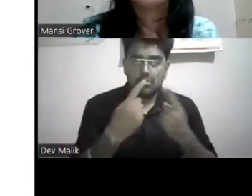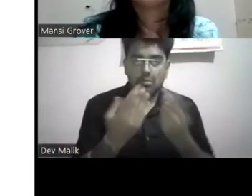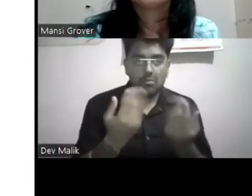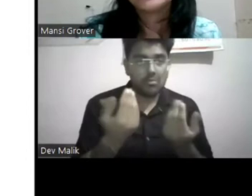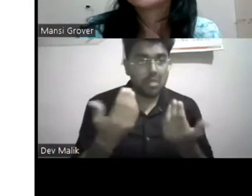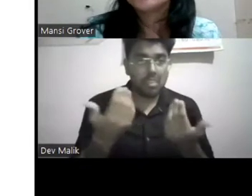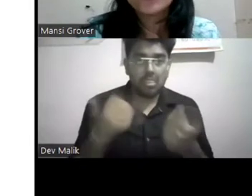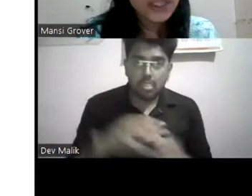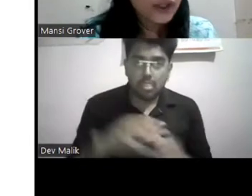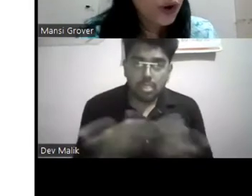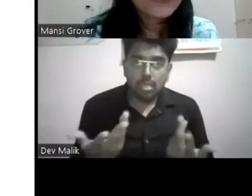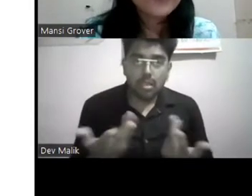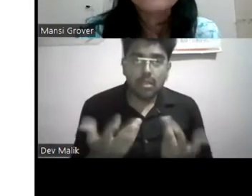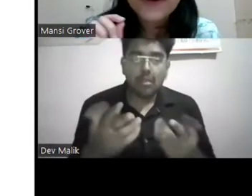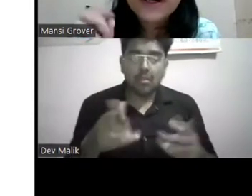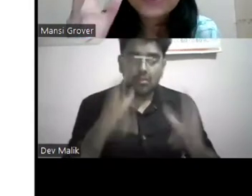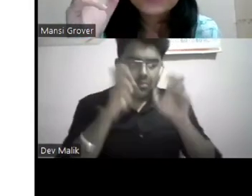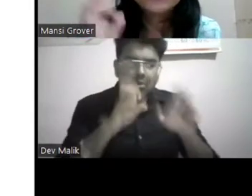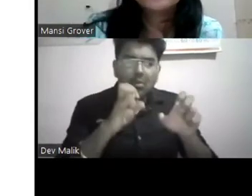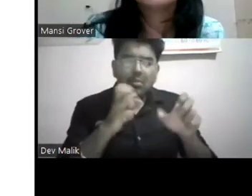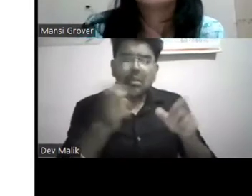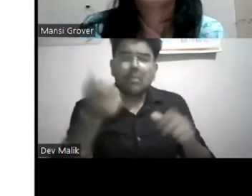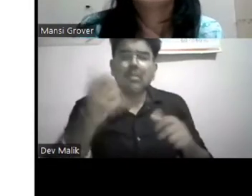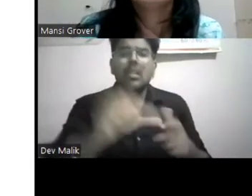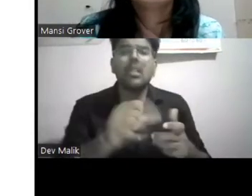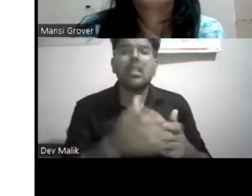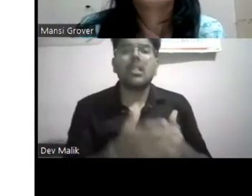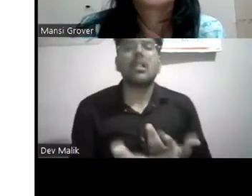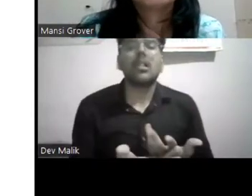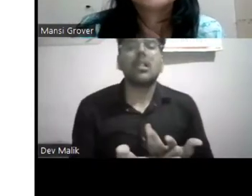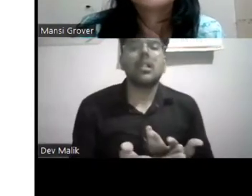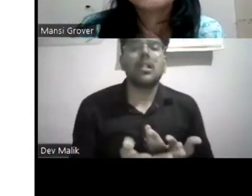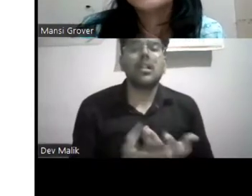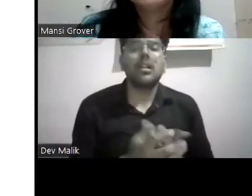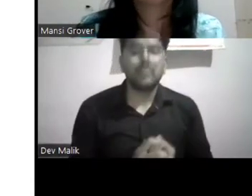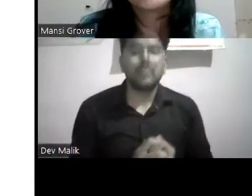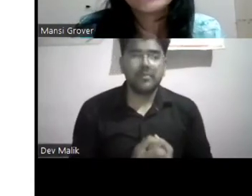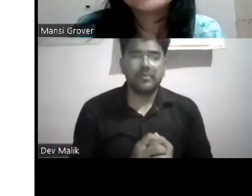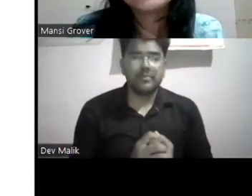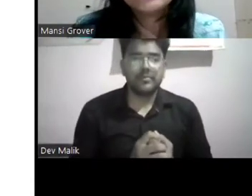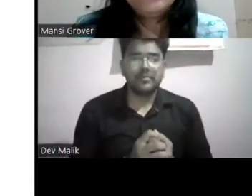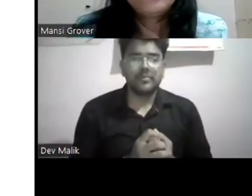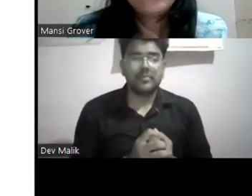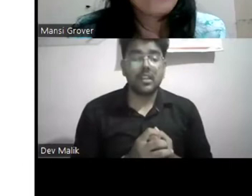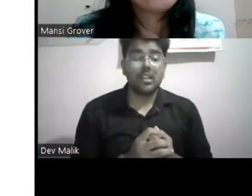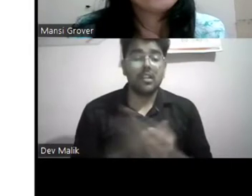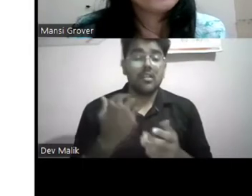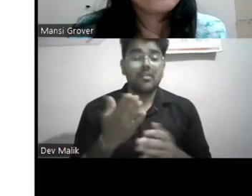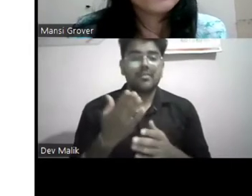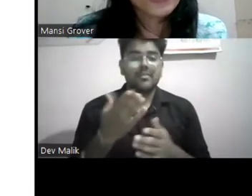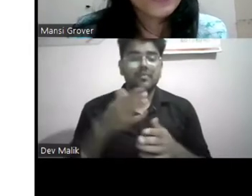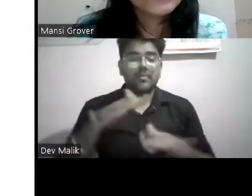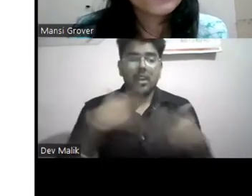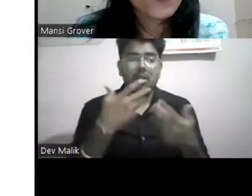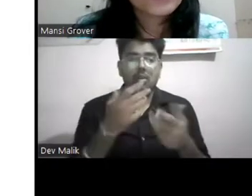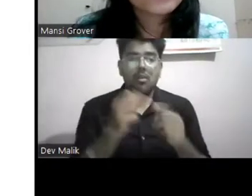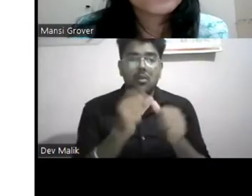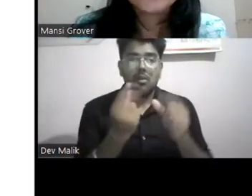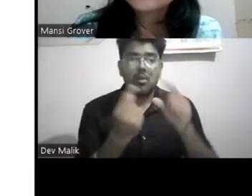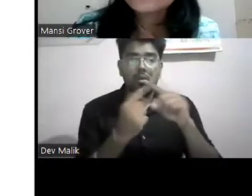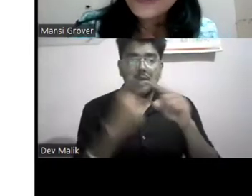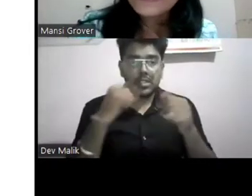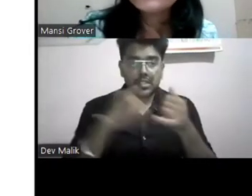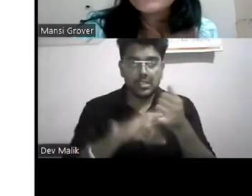not able to take notice of the first, you know, early signs of, you know, if a child is